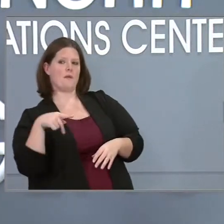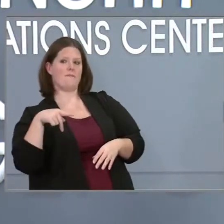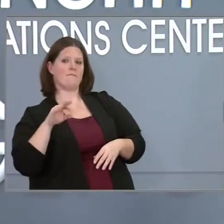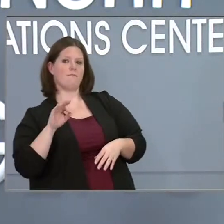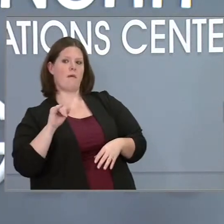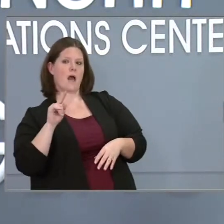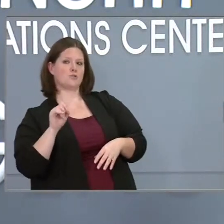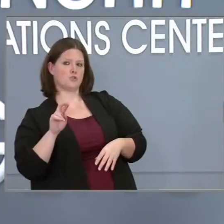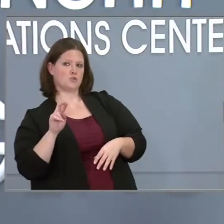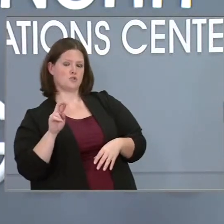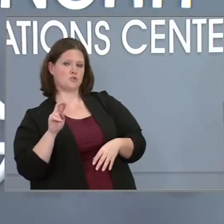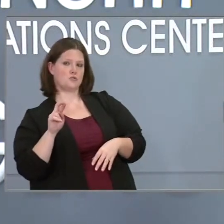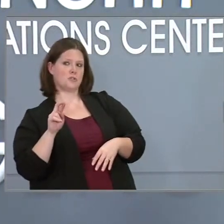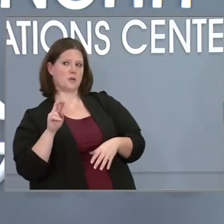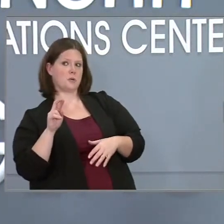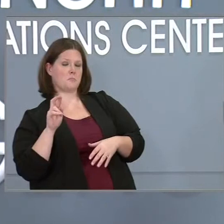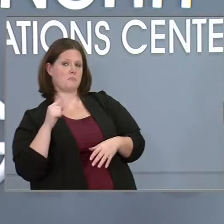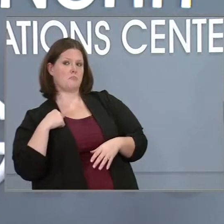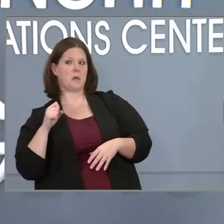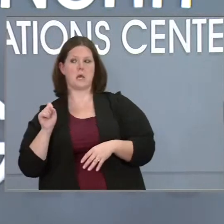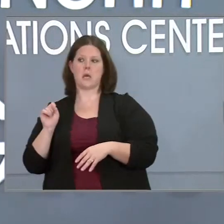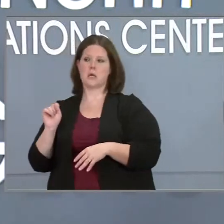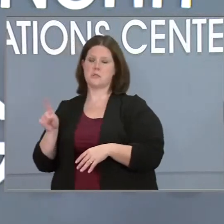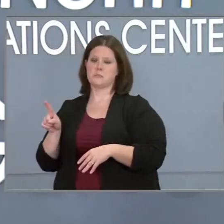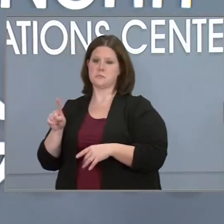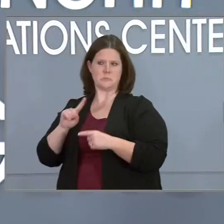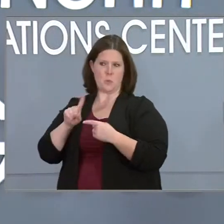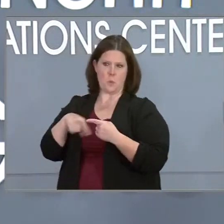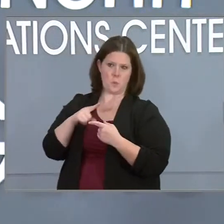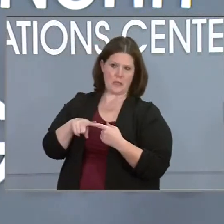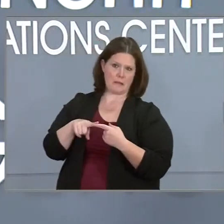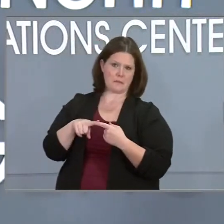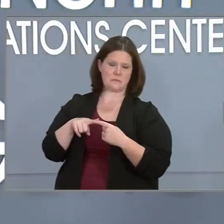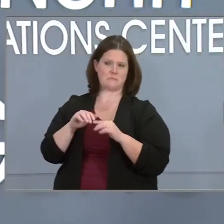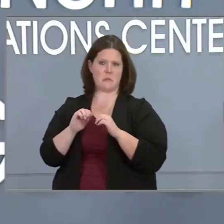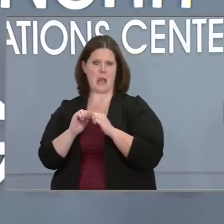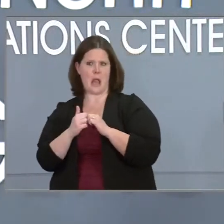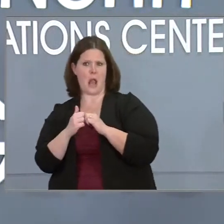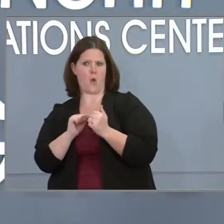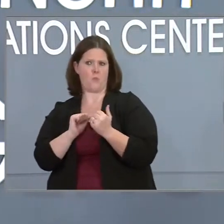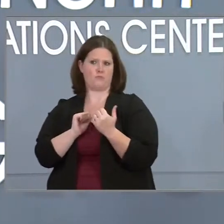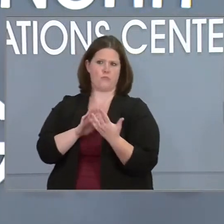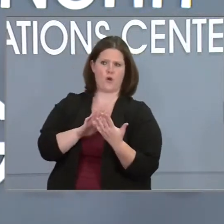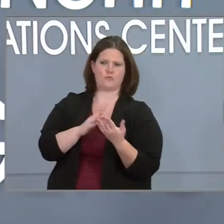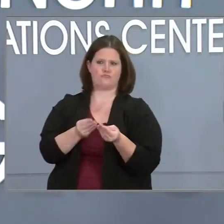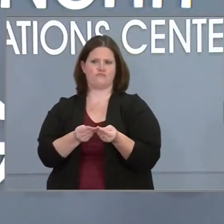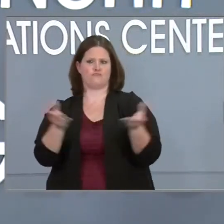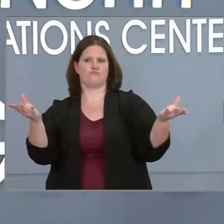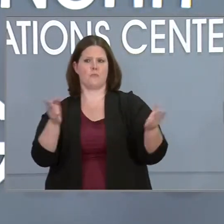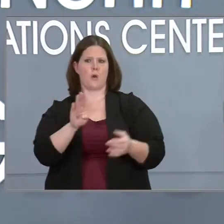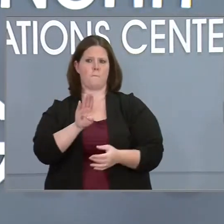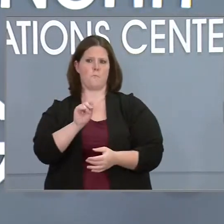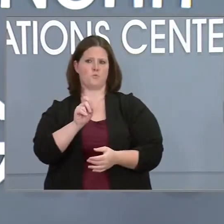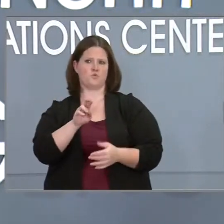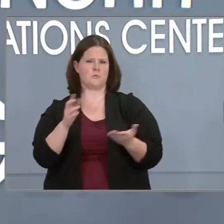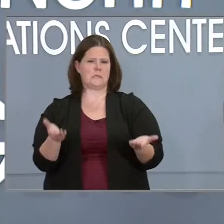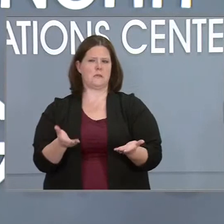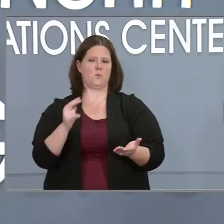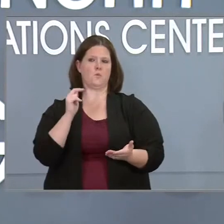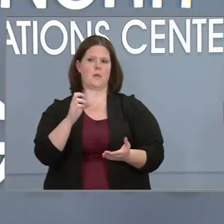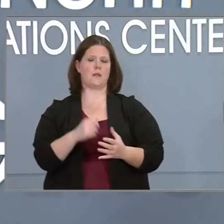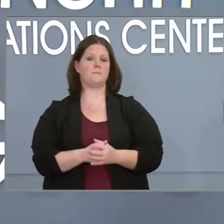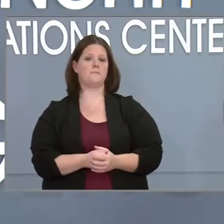just wondering, what do you know about when and how boosters will be offered for North Carolinians who want them? Well, first, we're